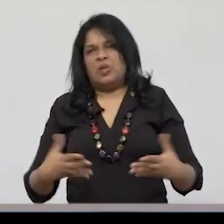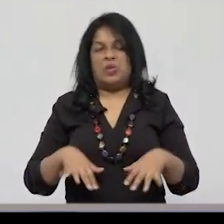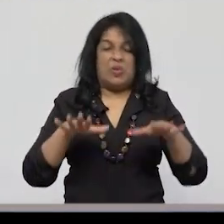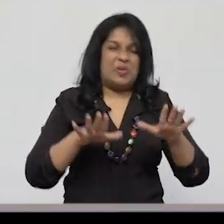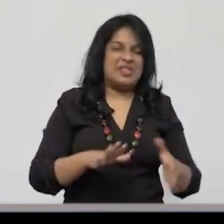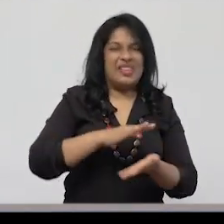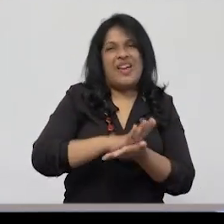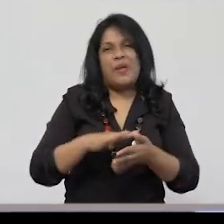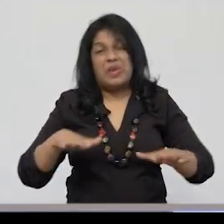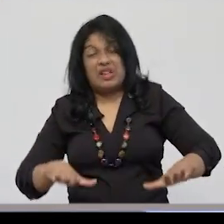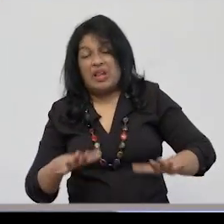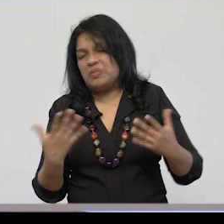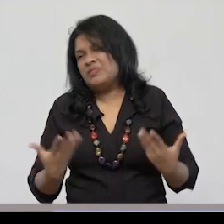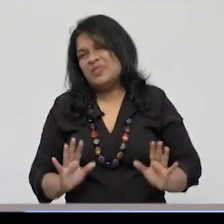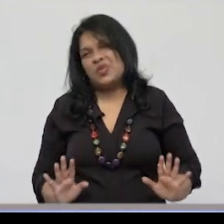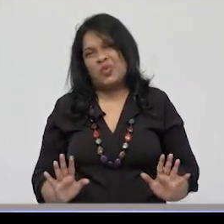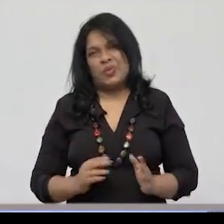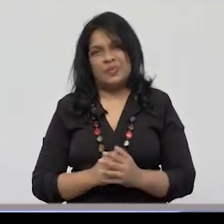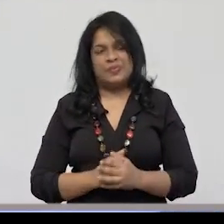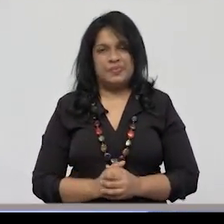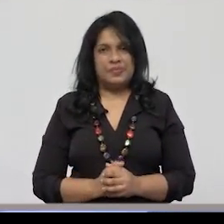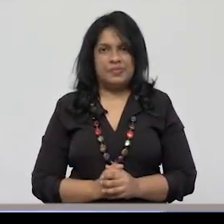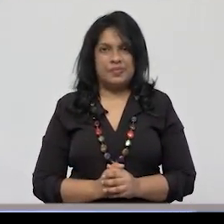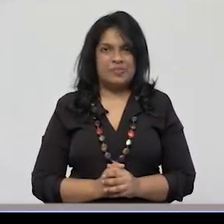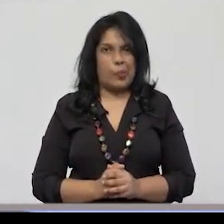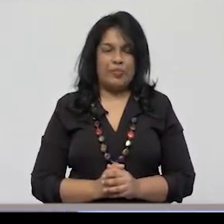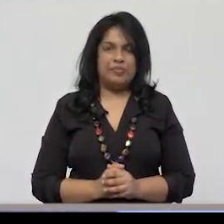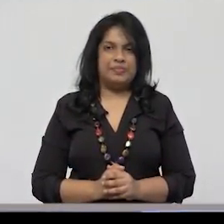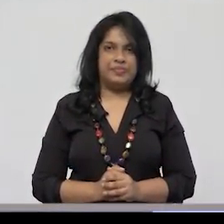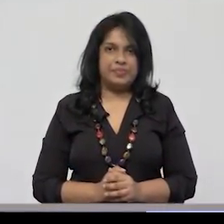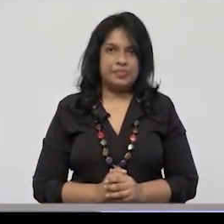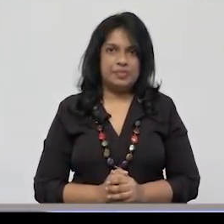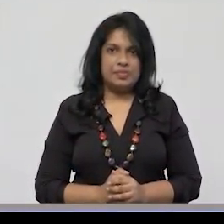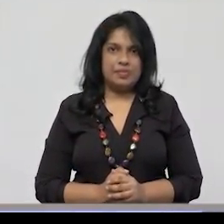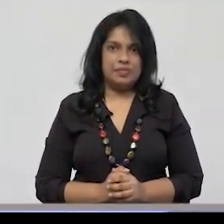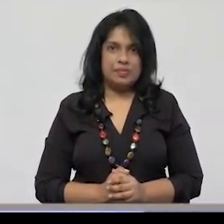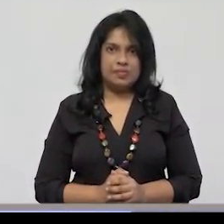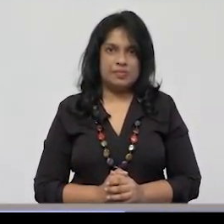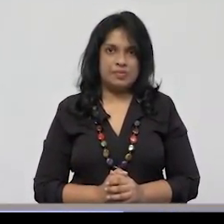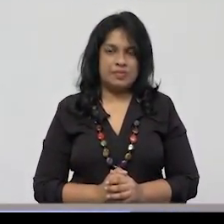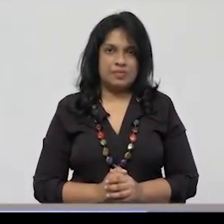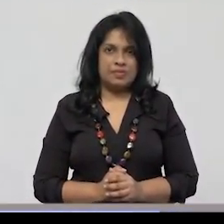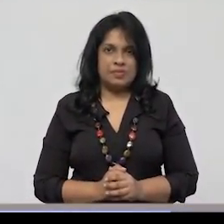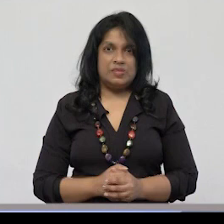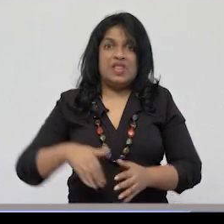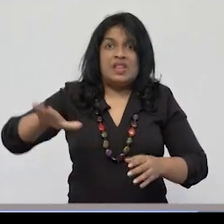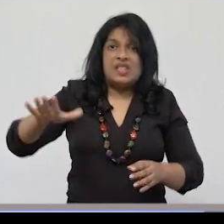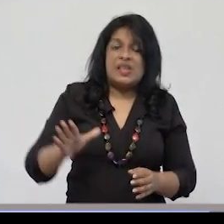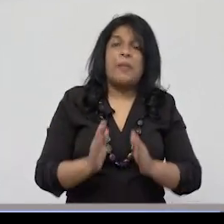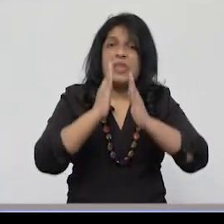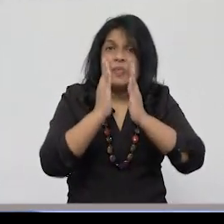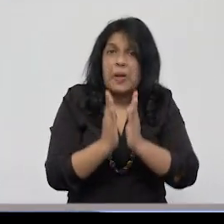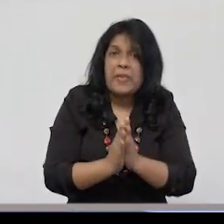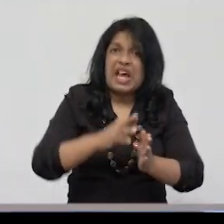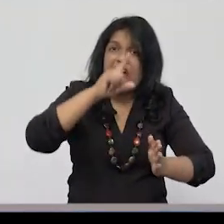doesn't want. He doesn't want you crawling and running and fasting and praying because your child is in trouble. Or because